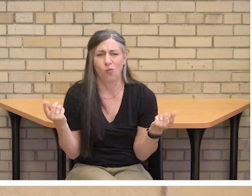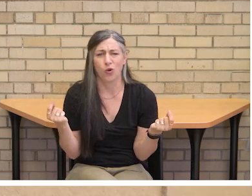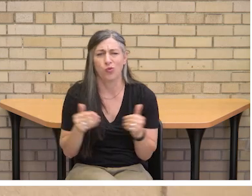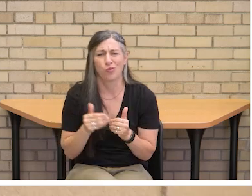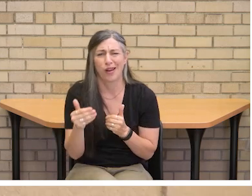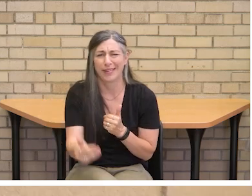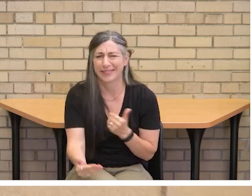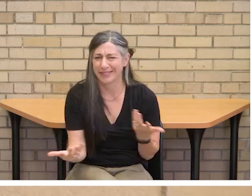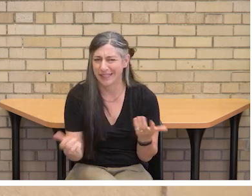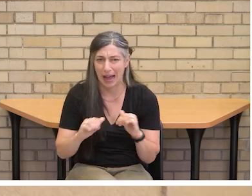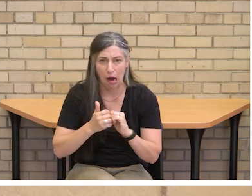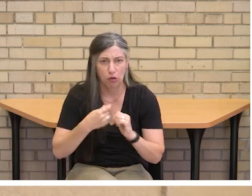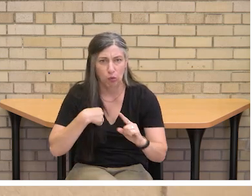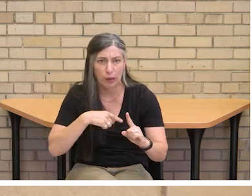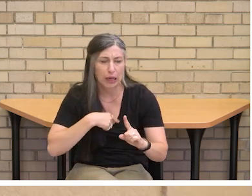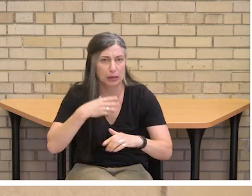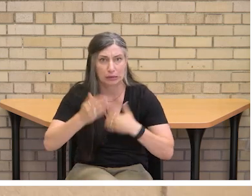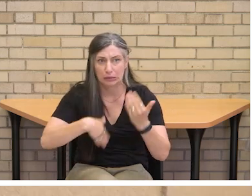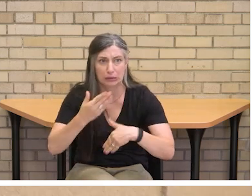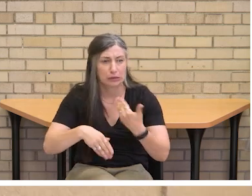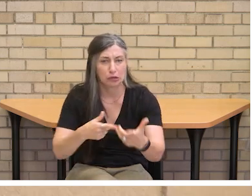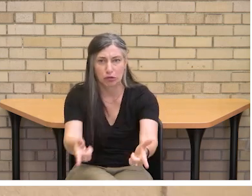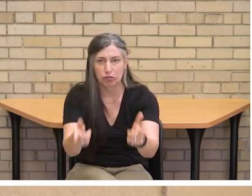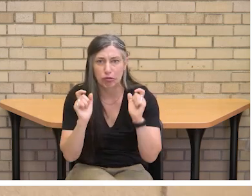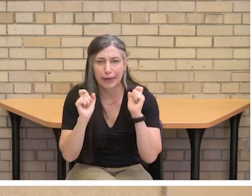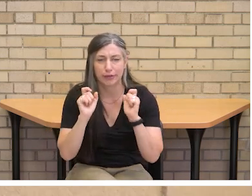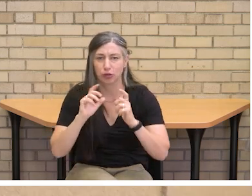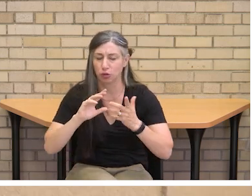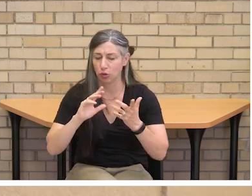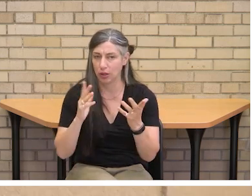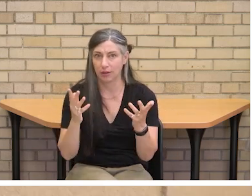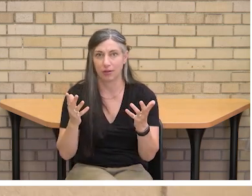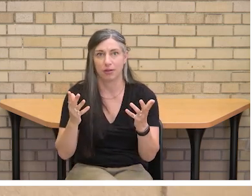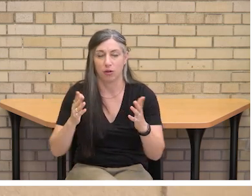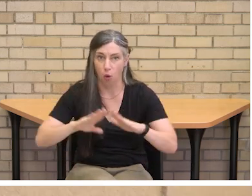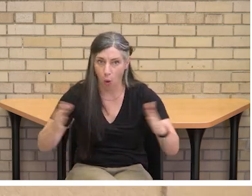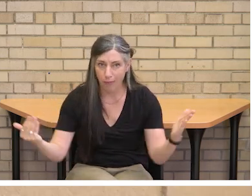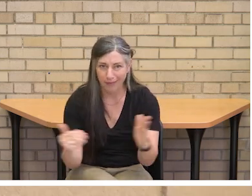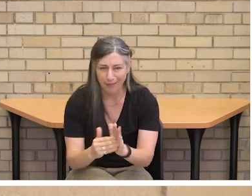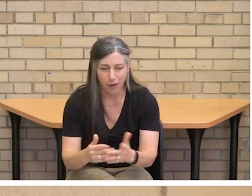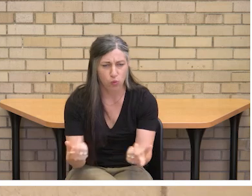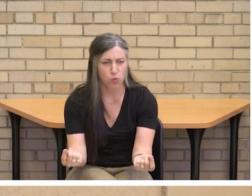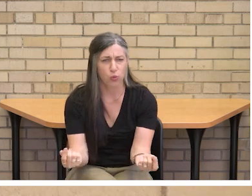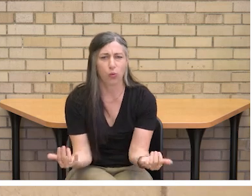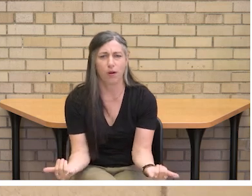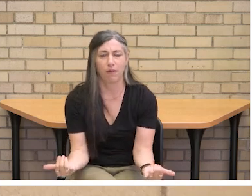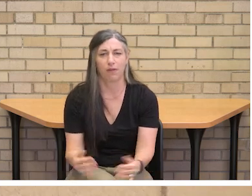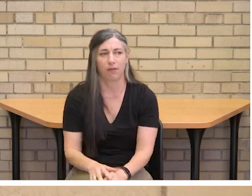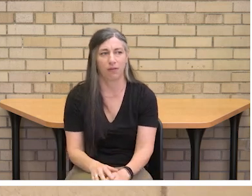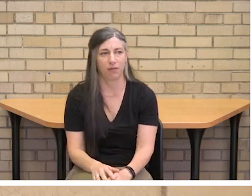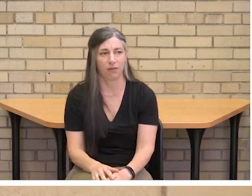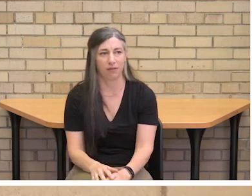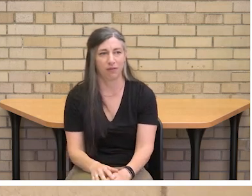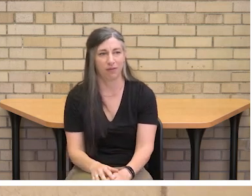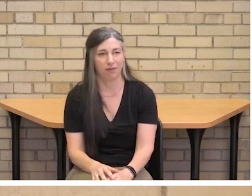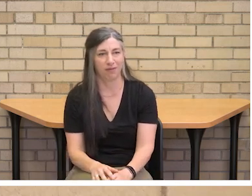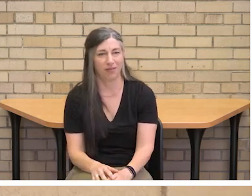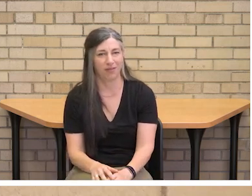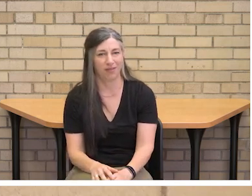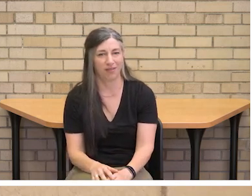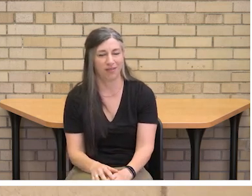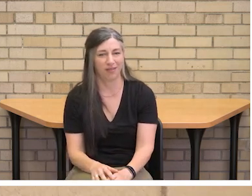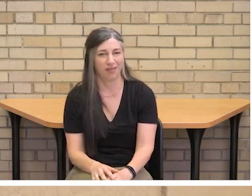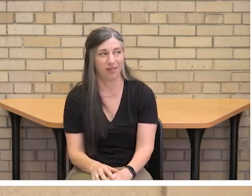to get this reopened to traffic, and how do we do that both with using